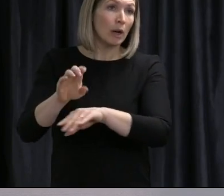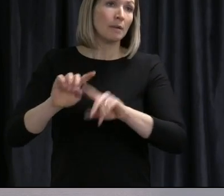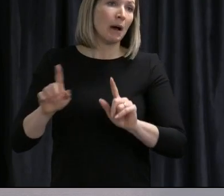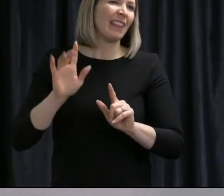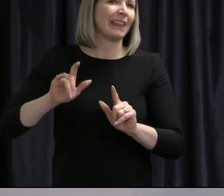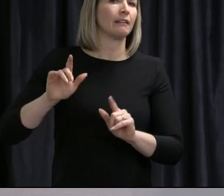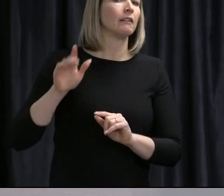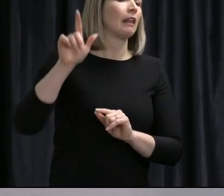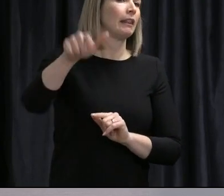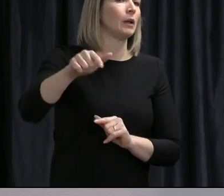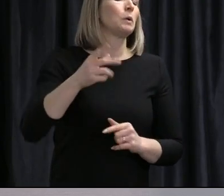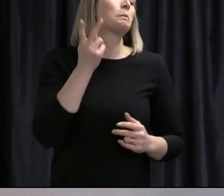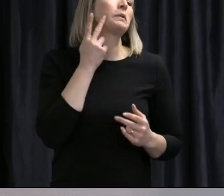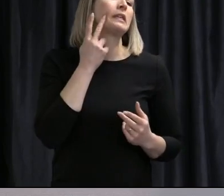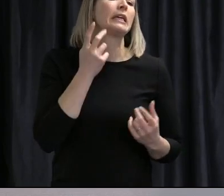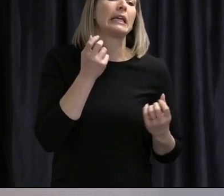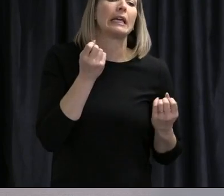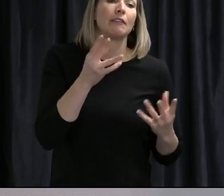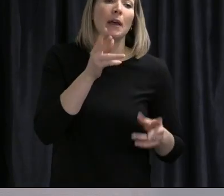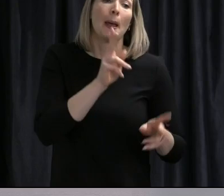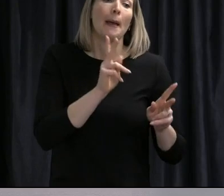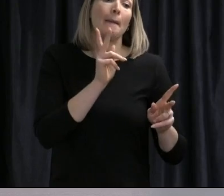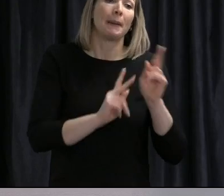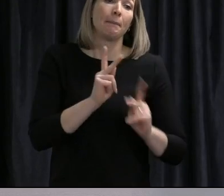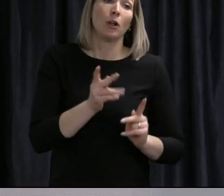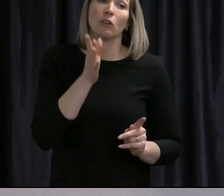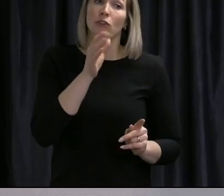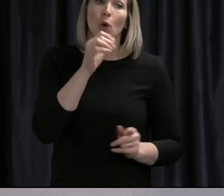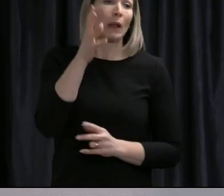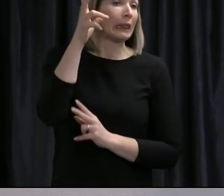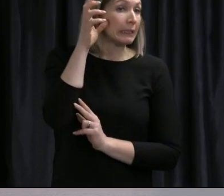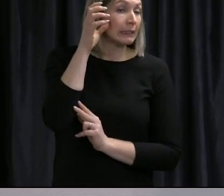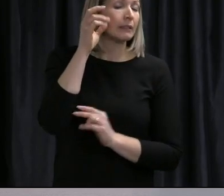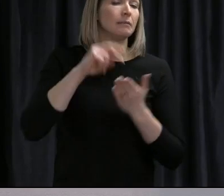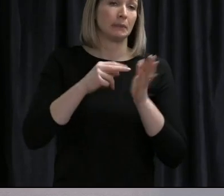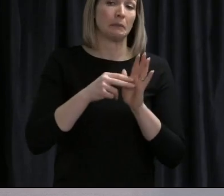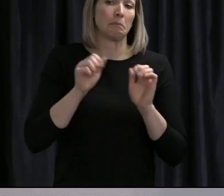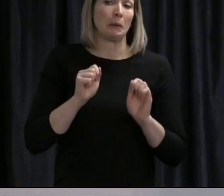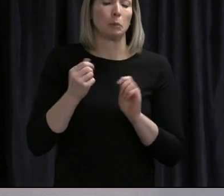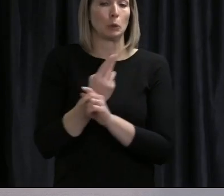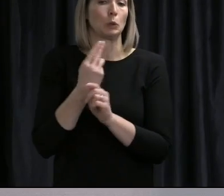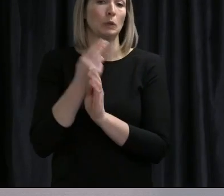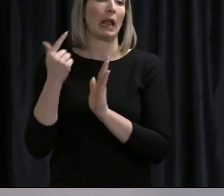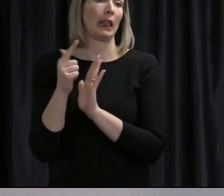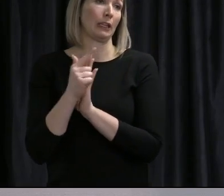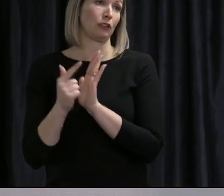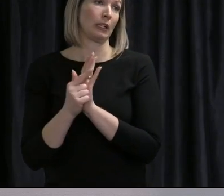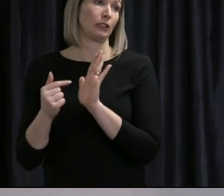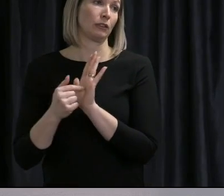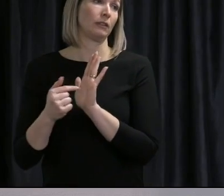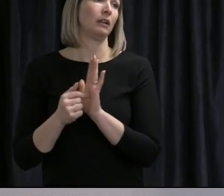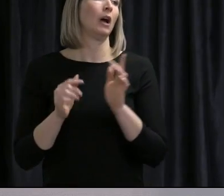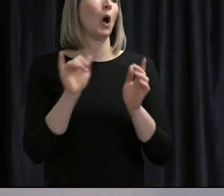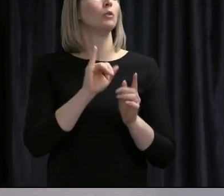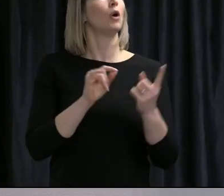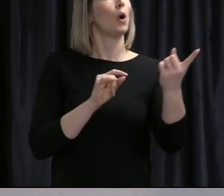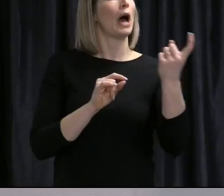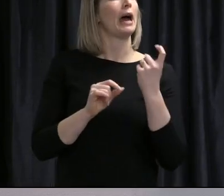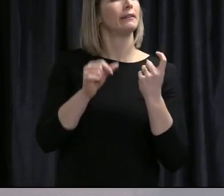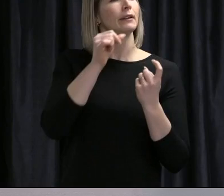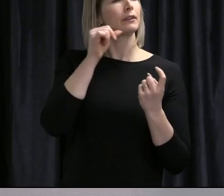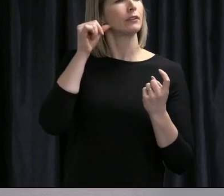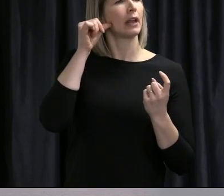but if we need to pull that lever, we'll pull it. Mr. Haggie, you had mentioned today about putting emphasis on personal protective equipment for people in the healthcare